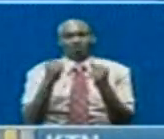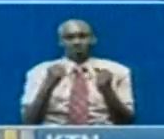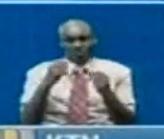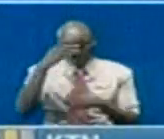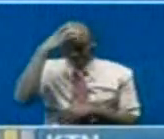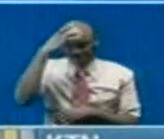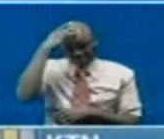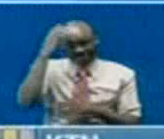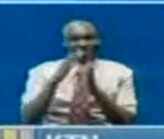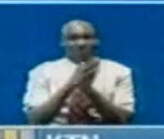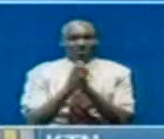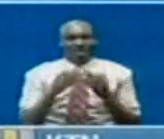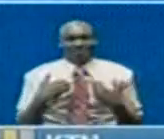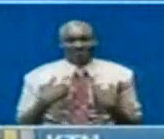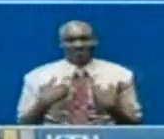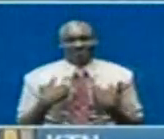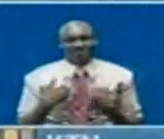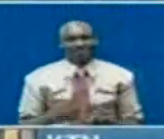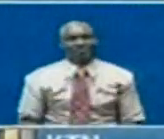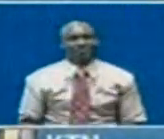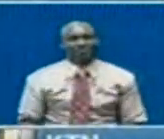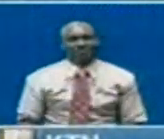Wahisi reports.